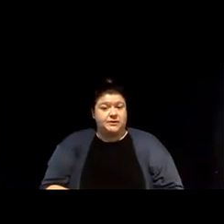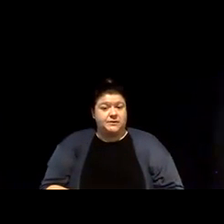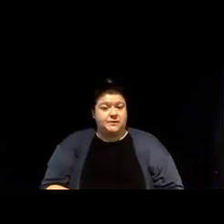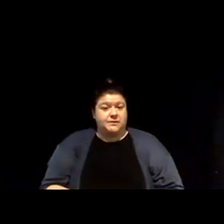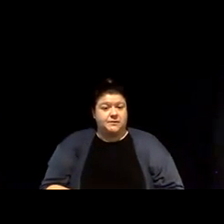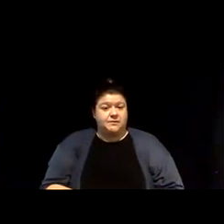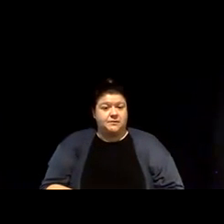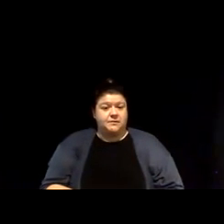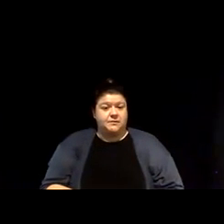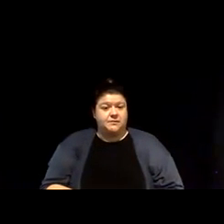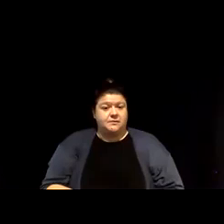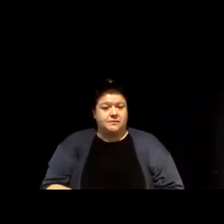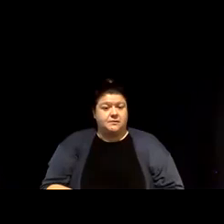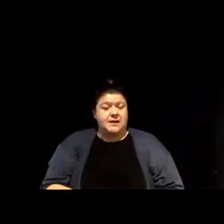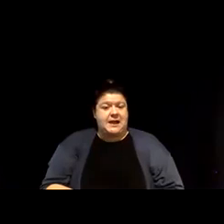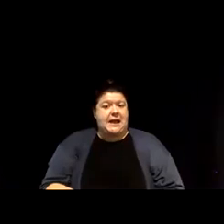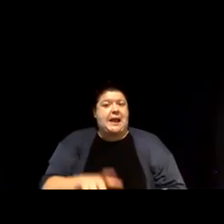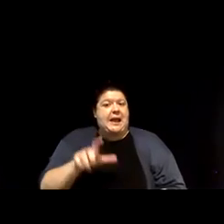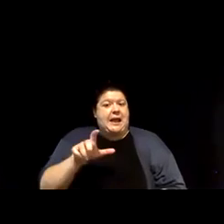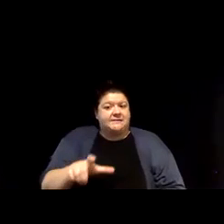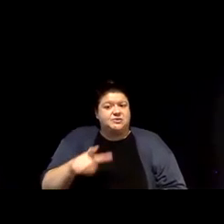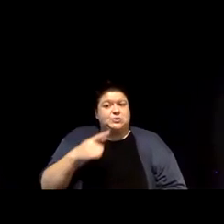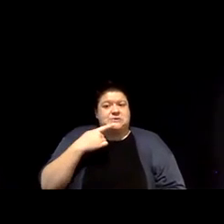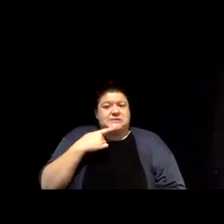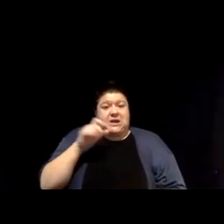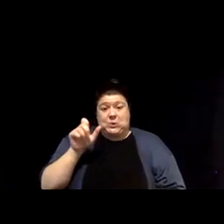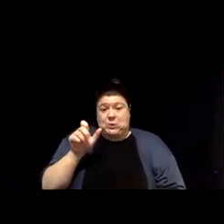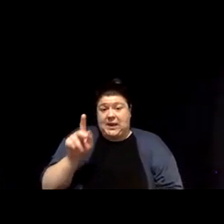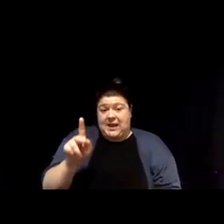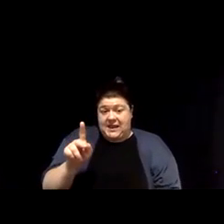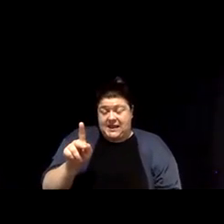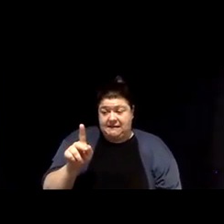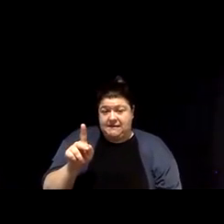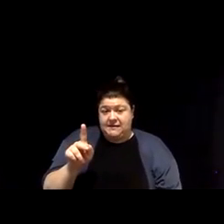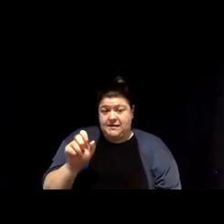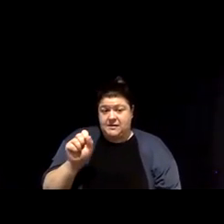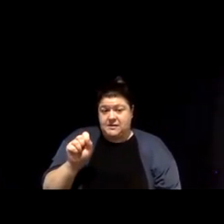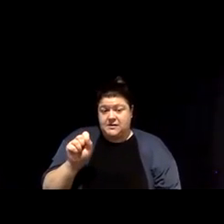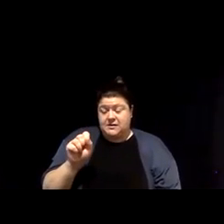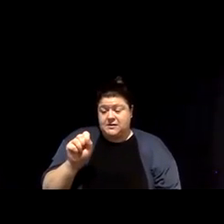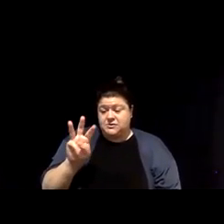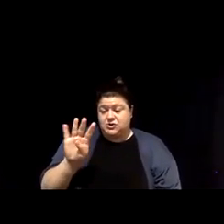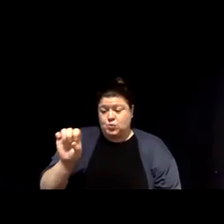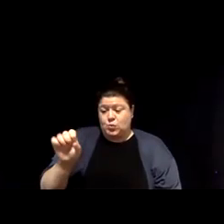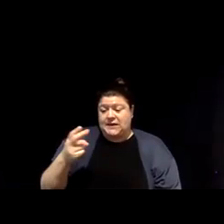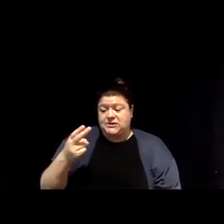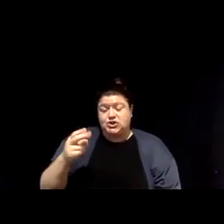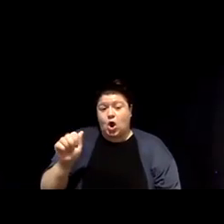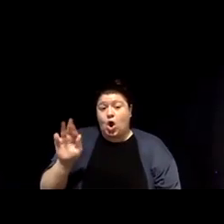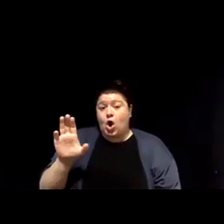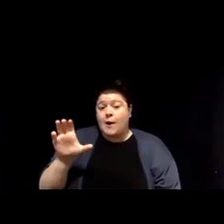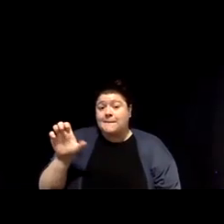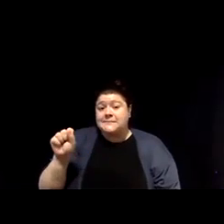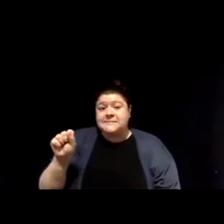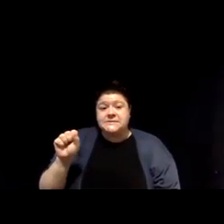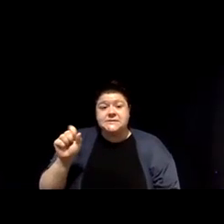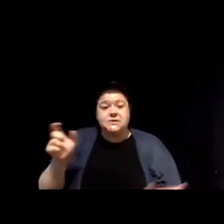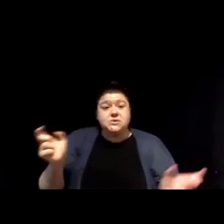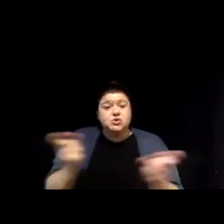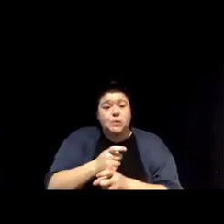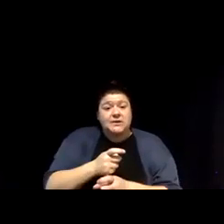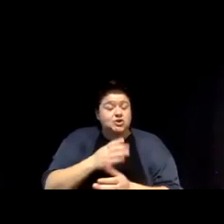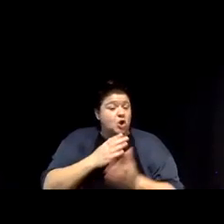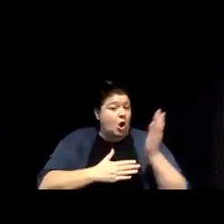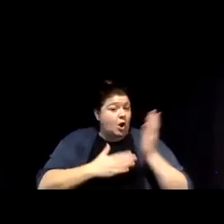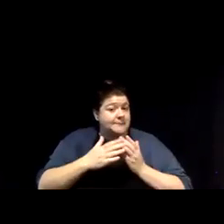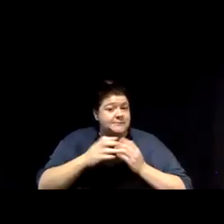Right, I have to say, okay, now switch arms. Or I went